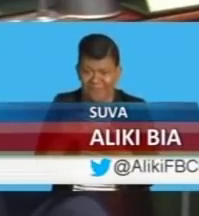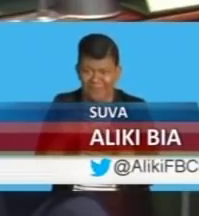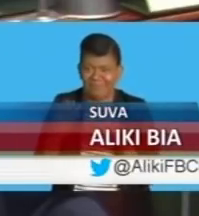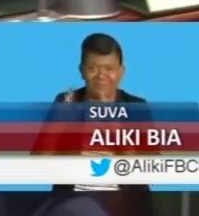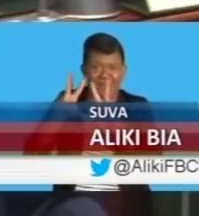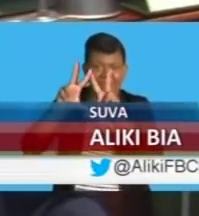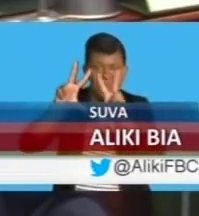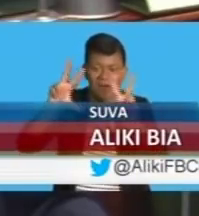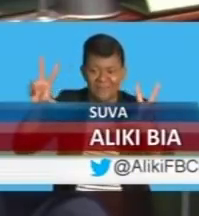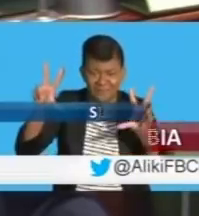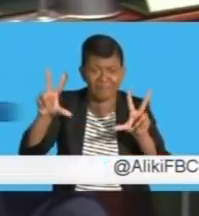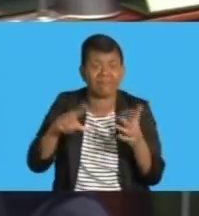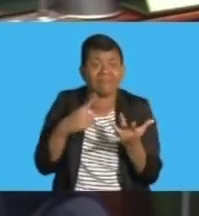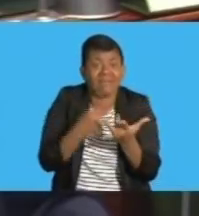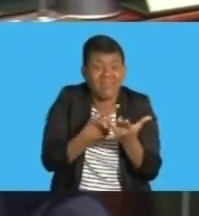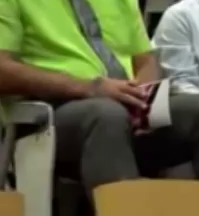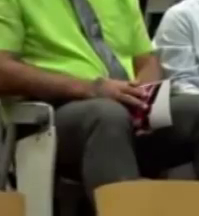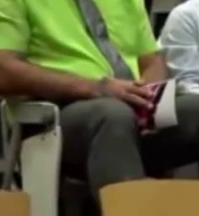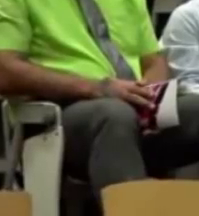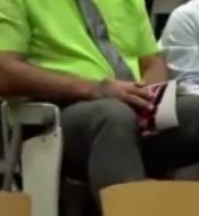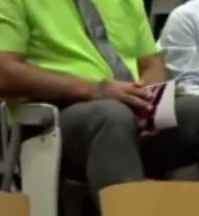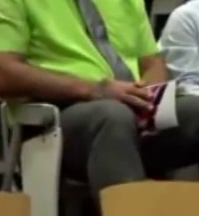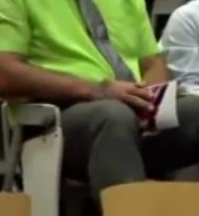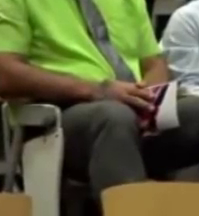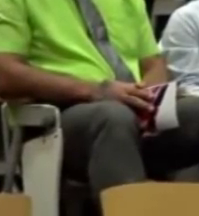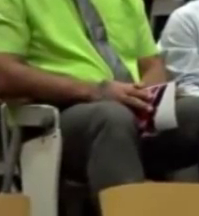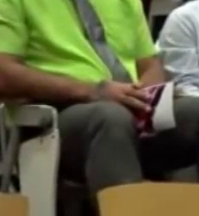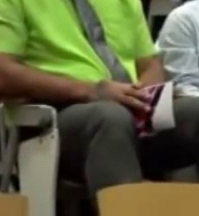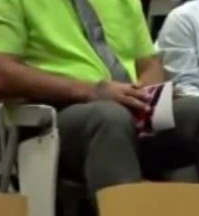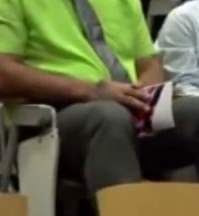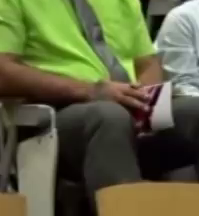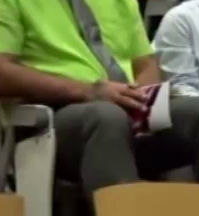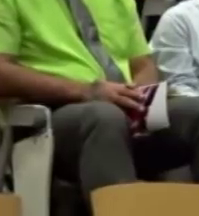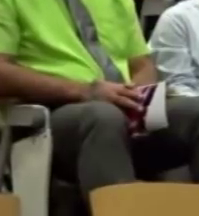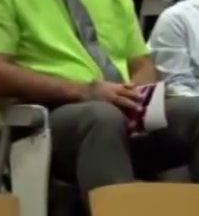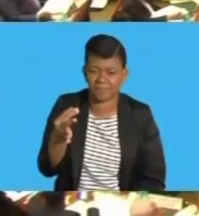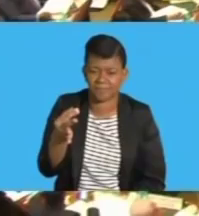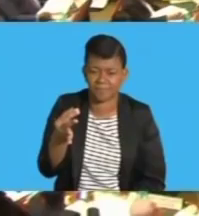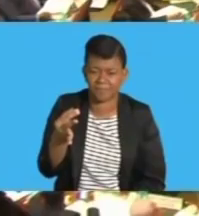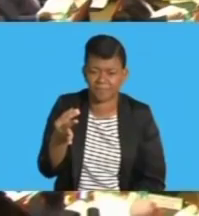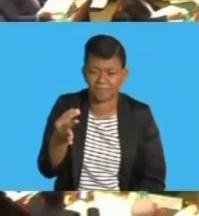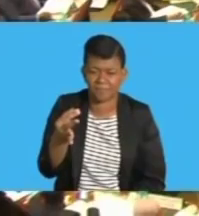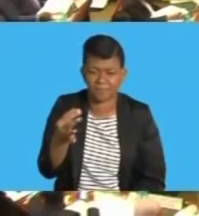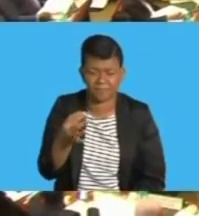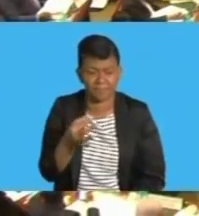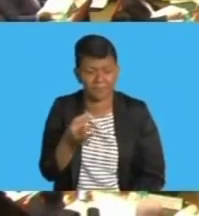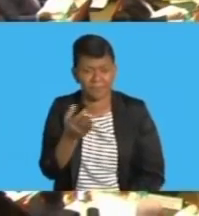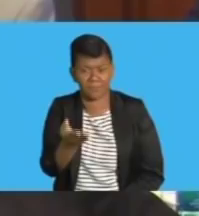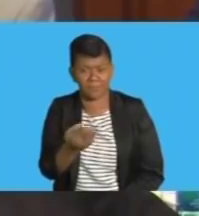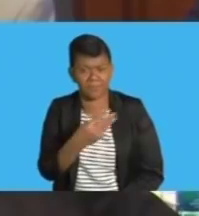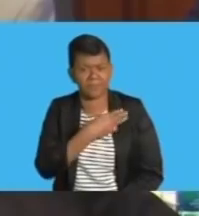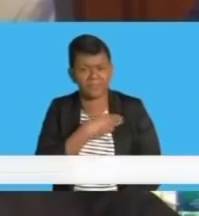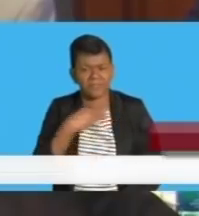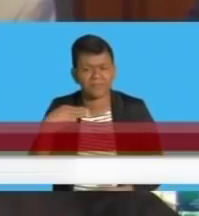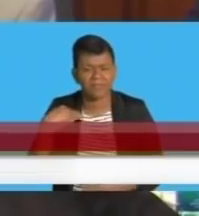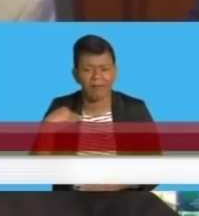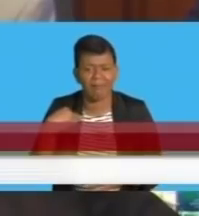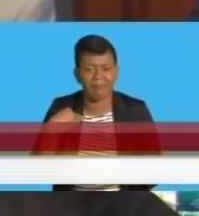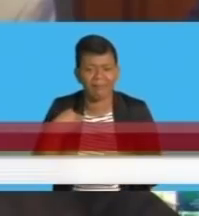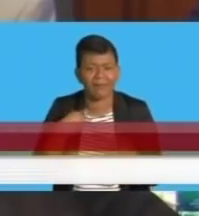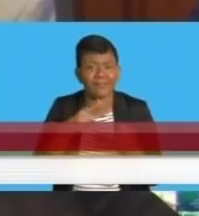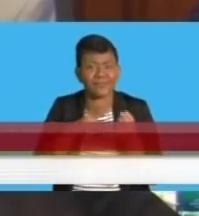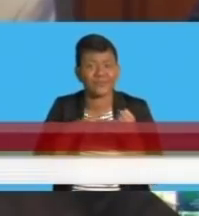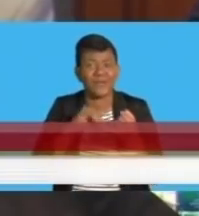on the USP saga, and the reply from the Minister for Economy was on point. Could you please update the House